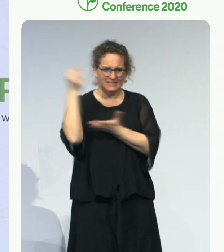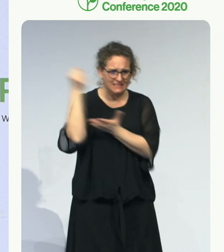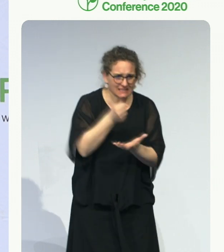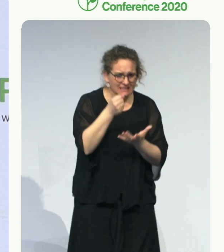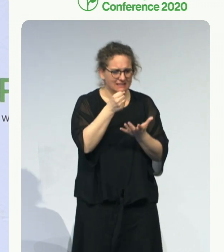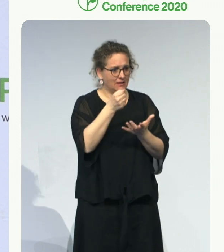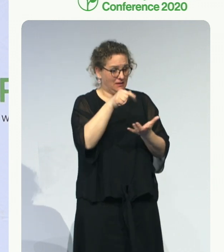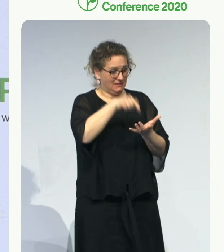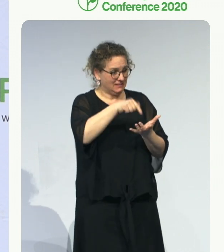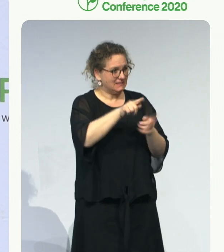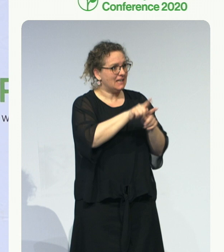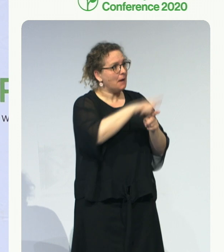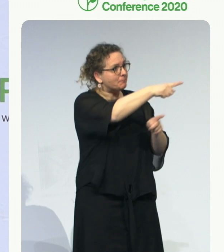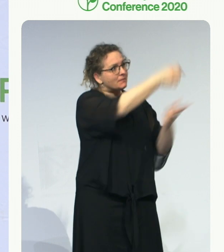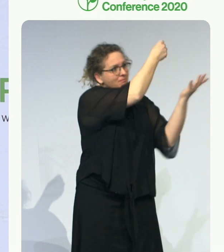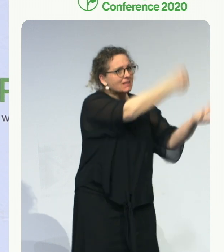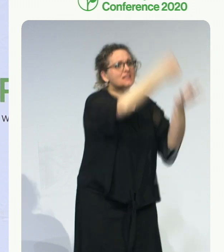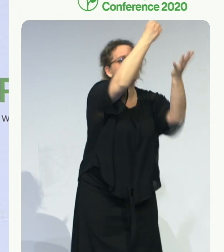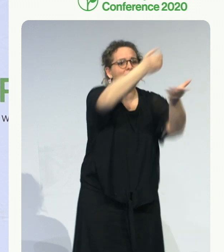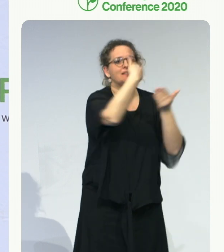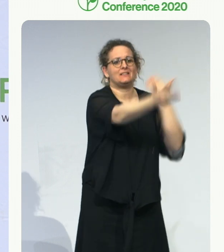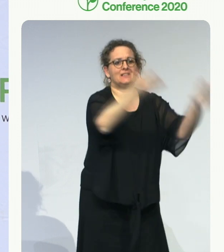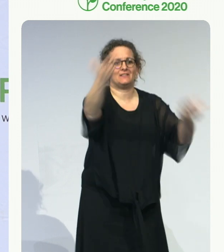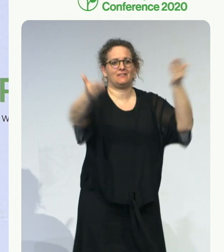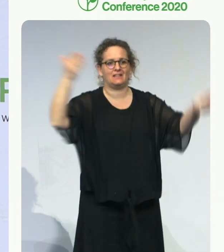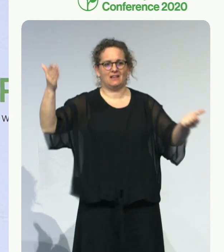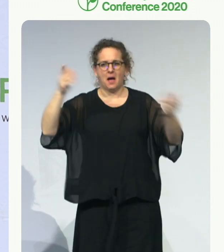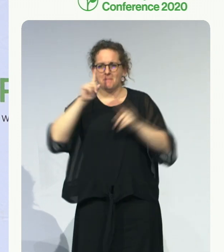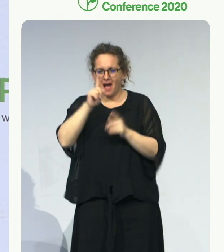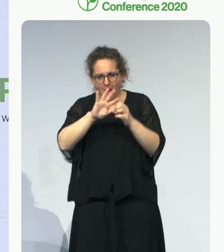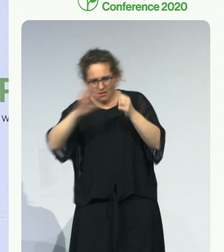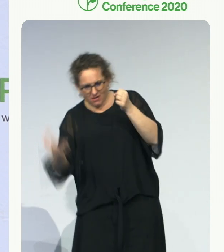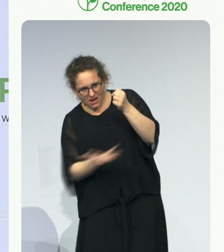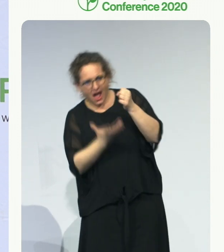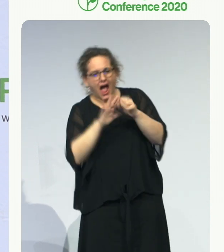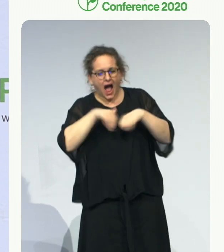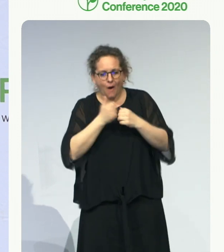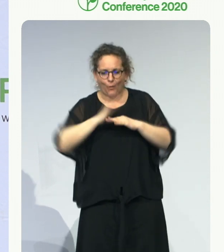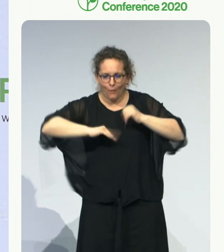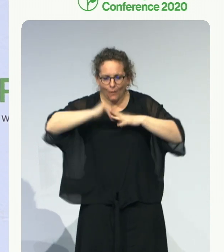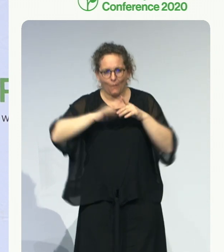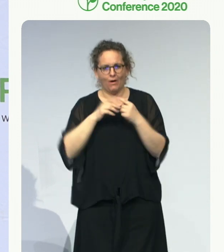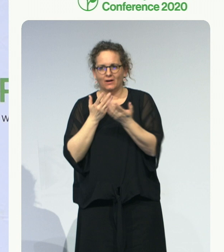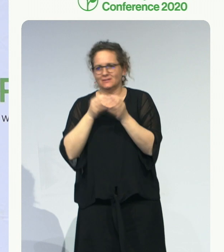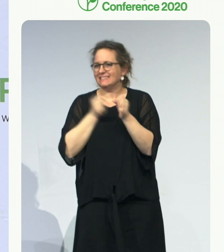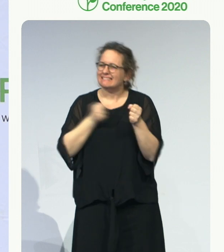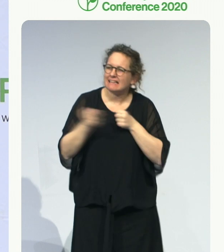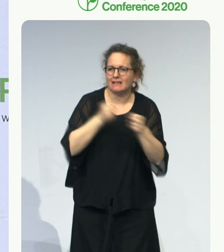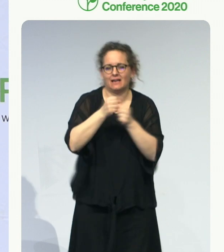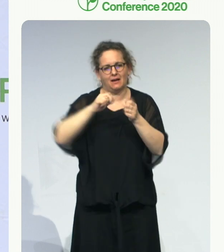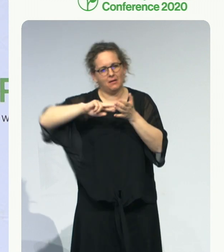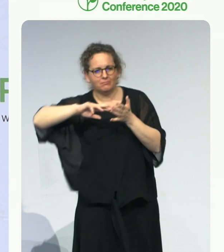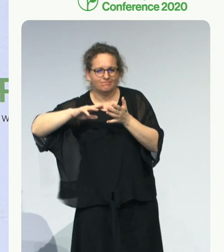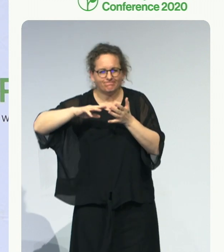from within their own budgets. Like I mentioned earlier, the challenges that we face as a global community